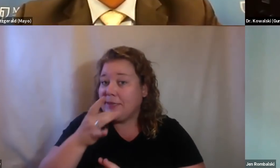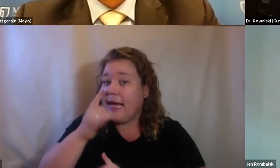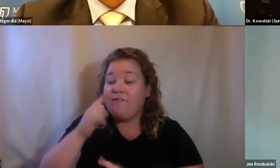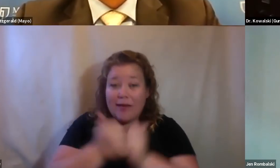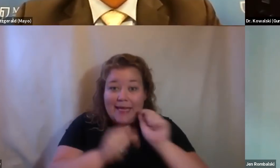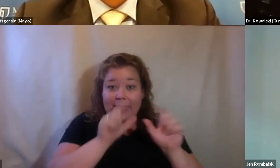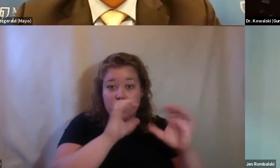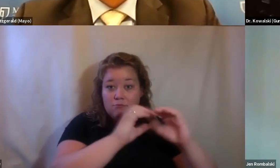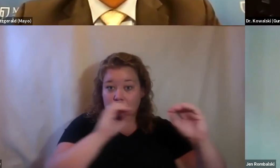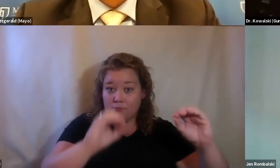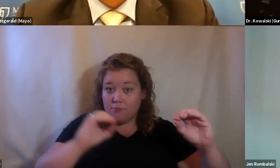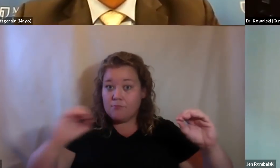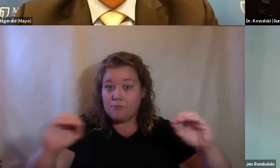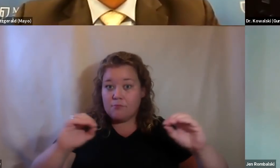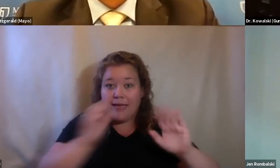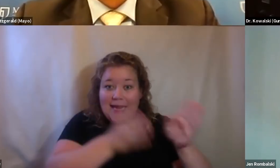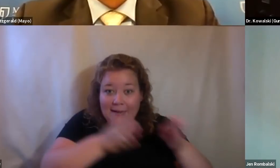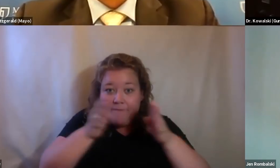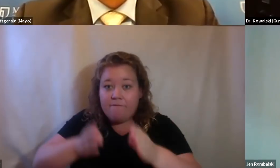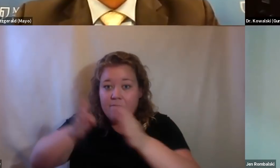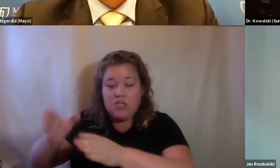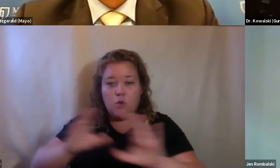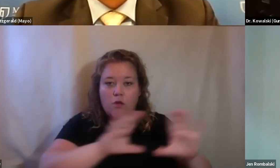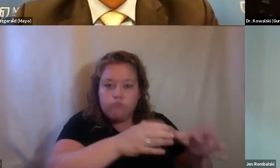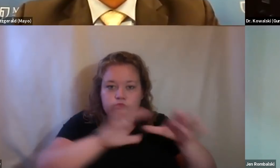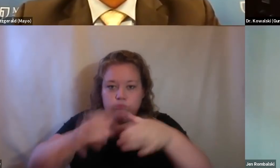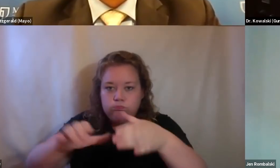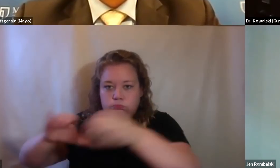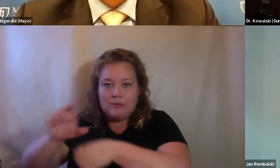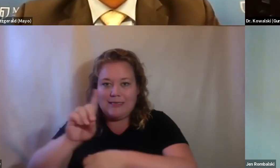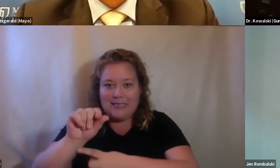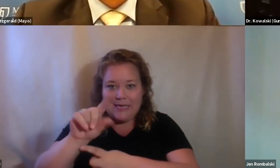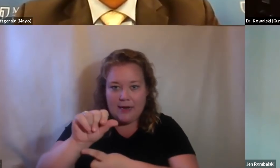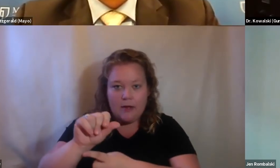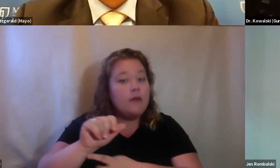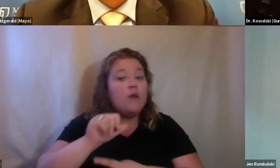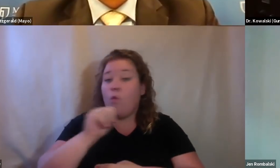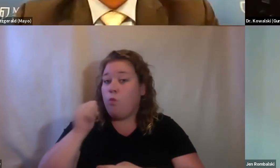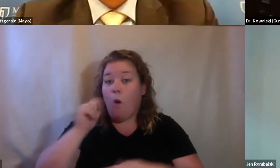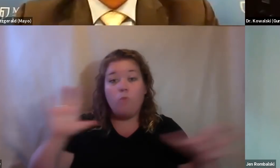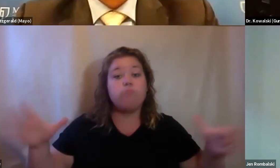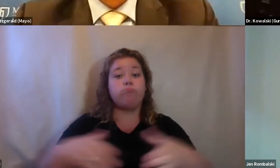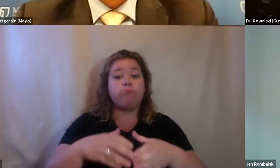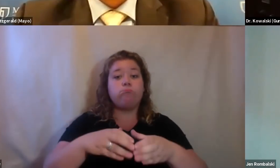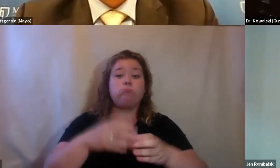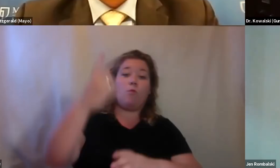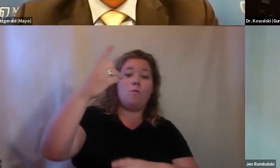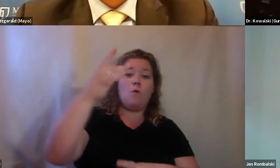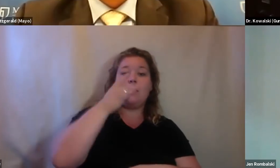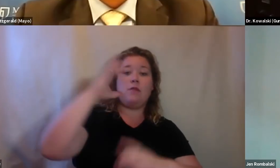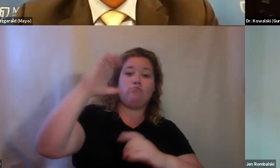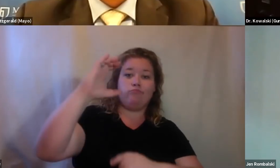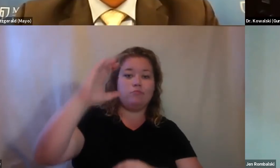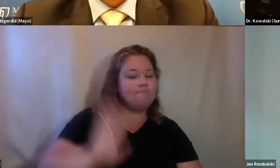light on purpose, because that allows us to share the data as it is with our community. And then in